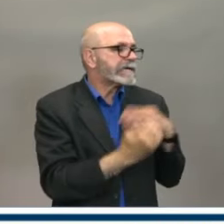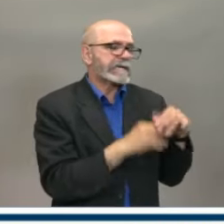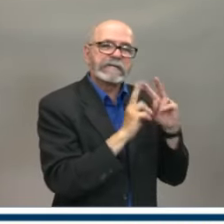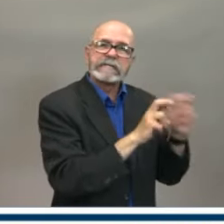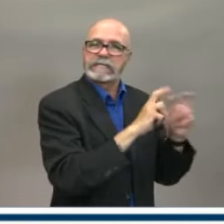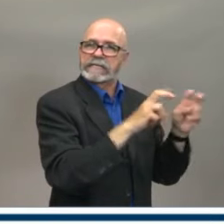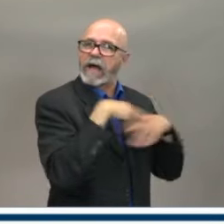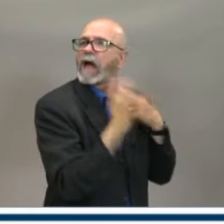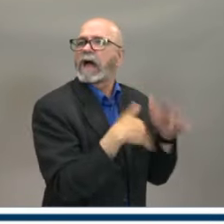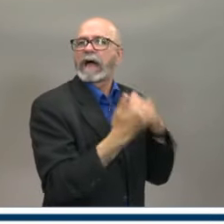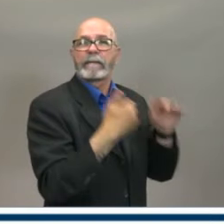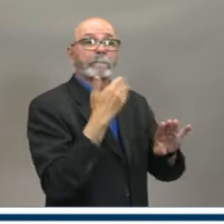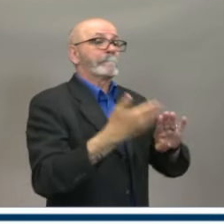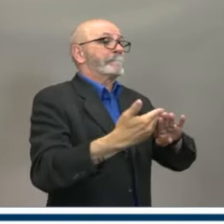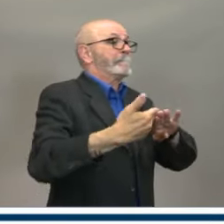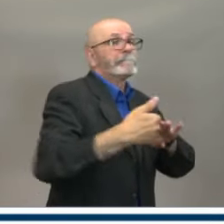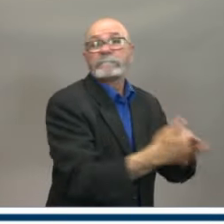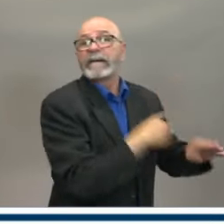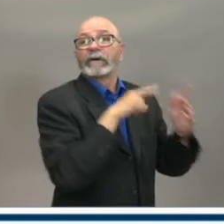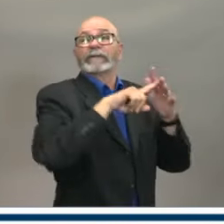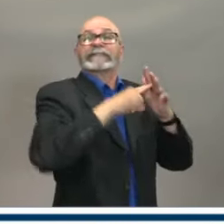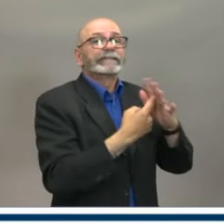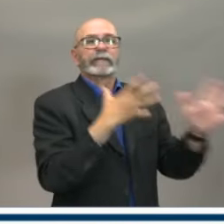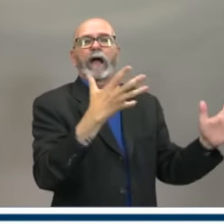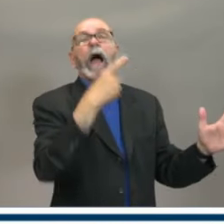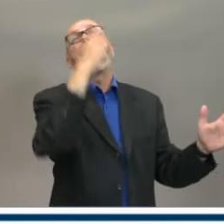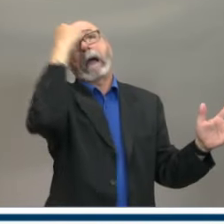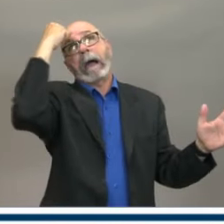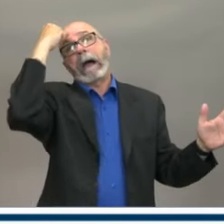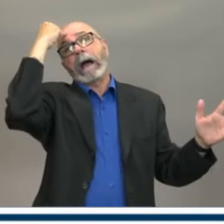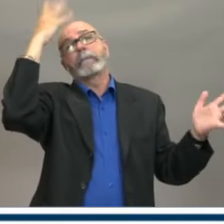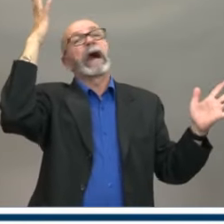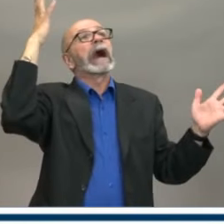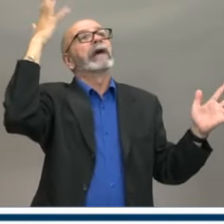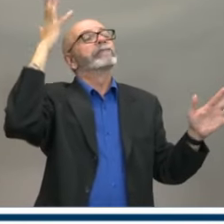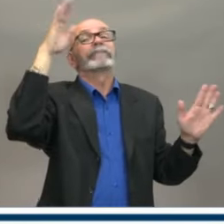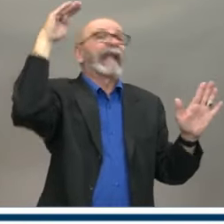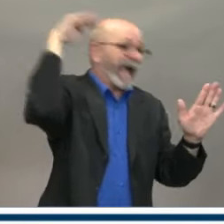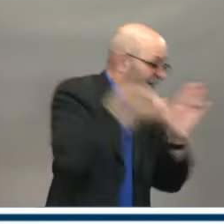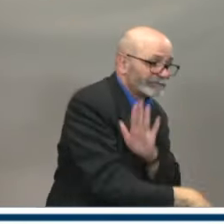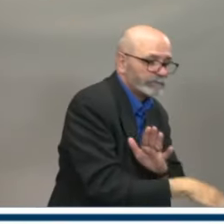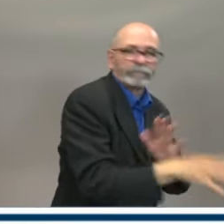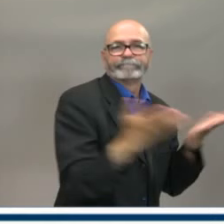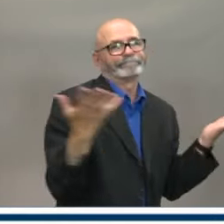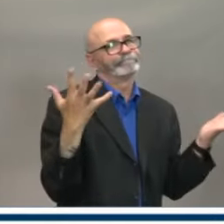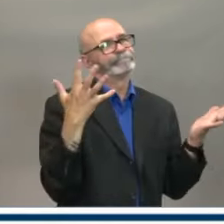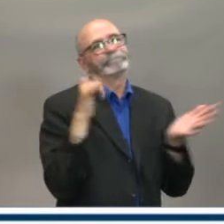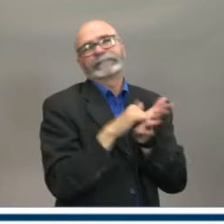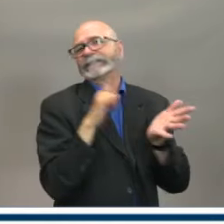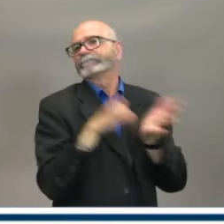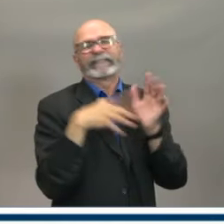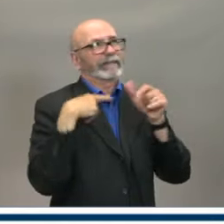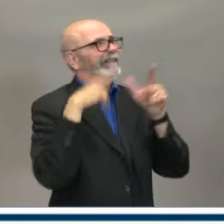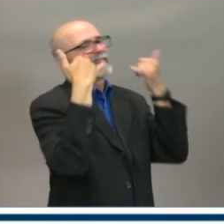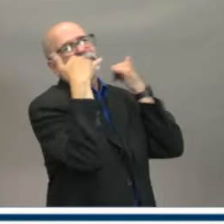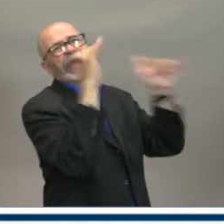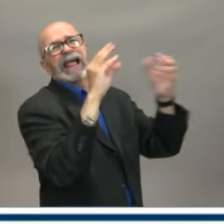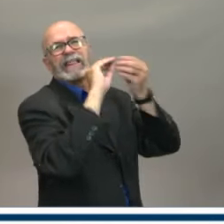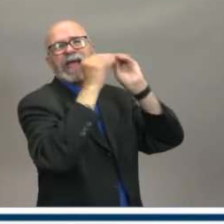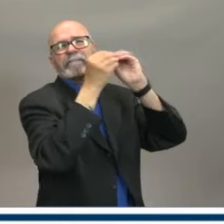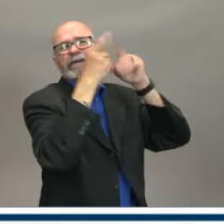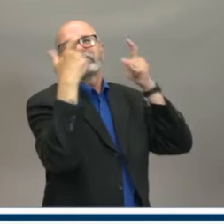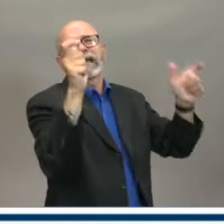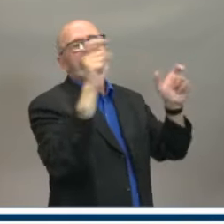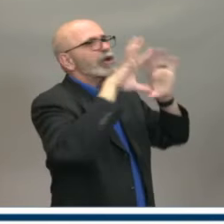the outbreak can be considered to be winding down. It's just the fact of the large numbers of people in that facility that have been